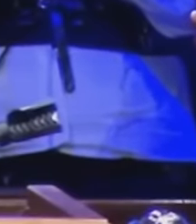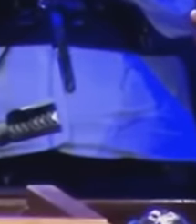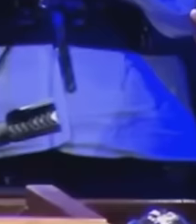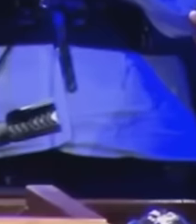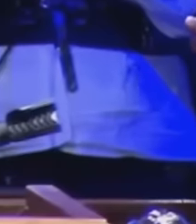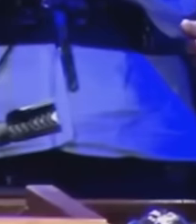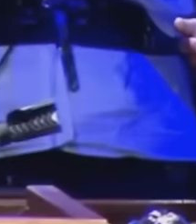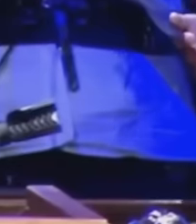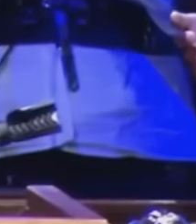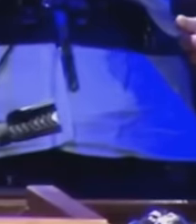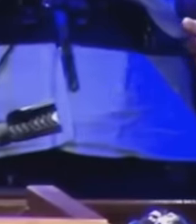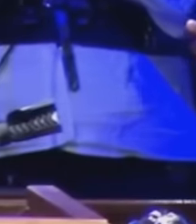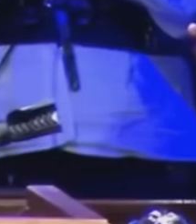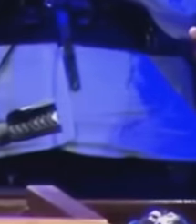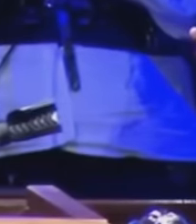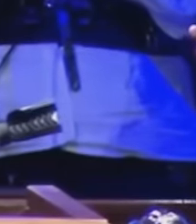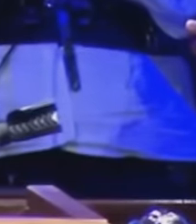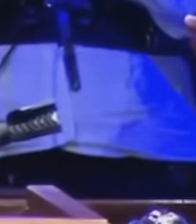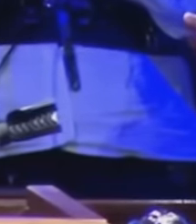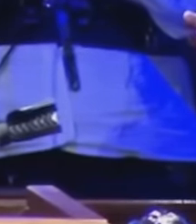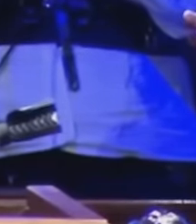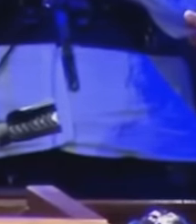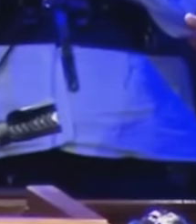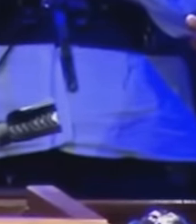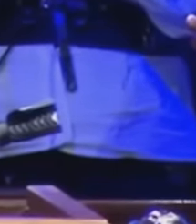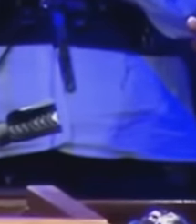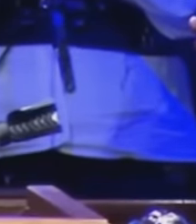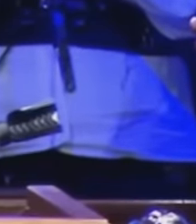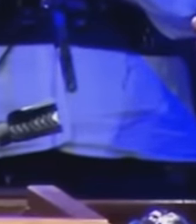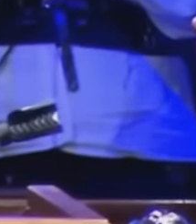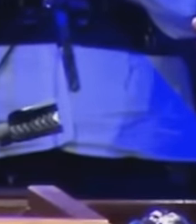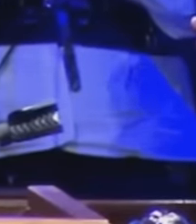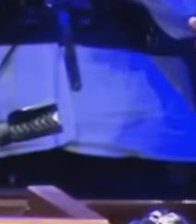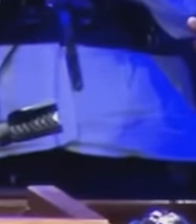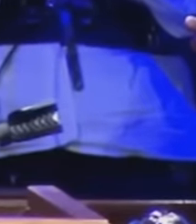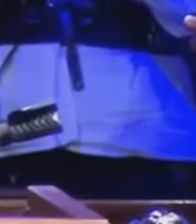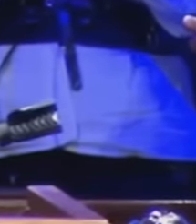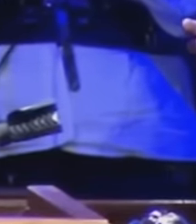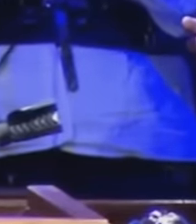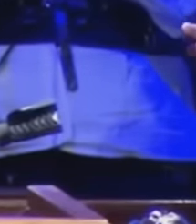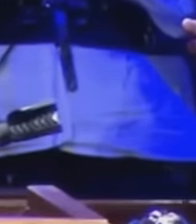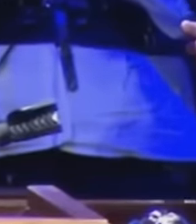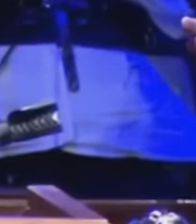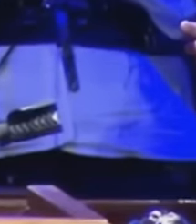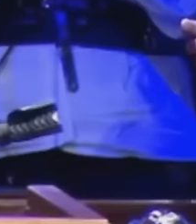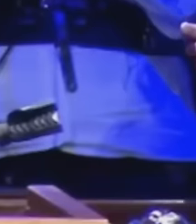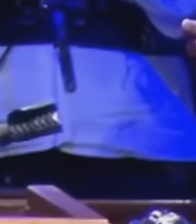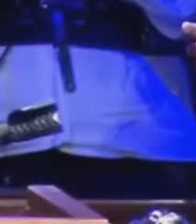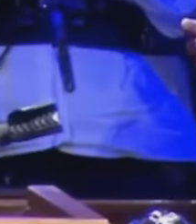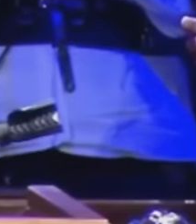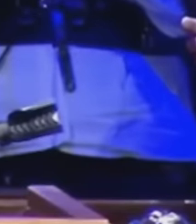even in these seasons. Thank you that your grace is strong enough to confront us and to